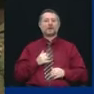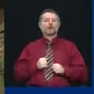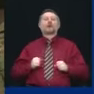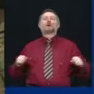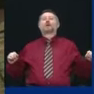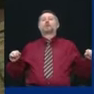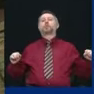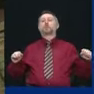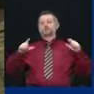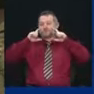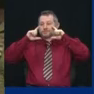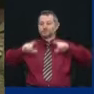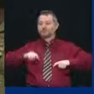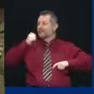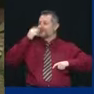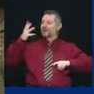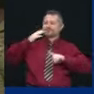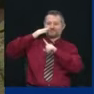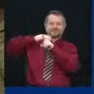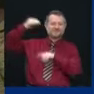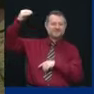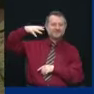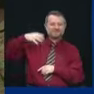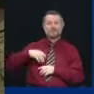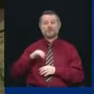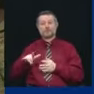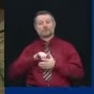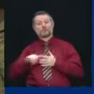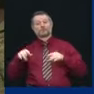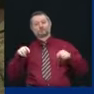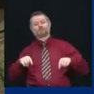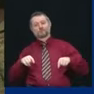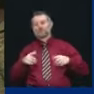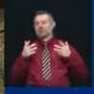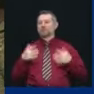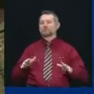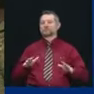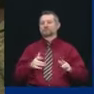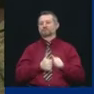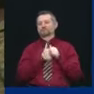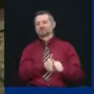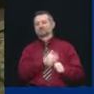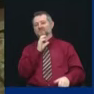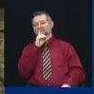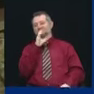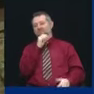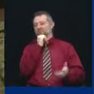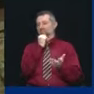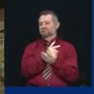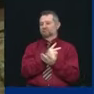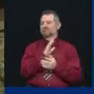weather is getting warmer. New York has adopted that guidance, so that's going to go into